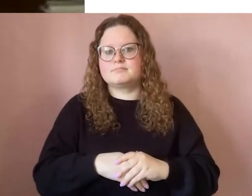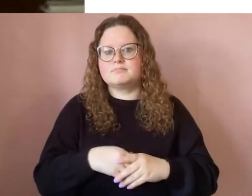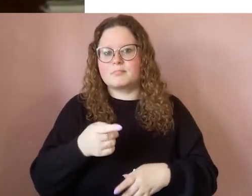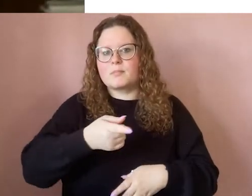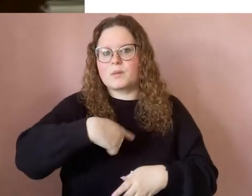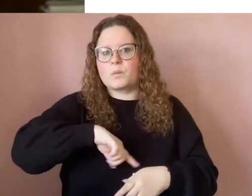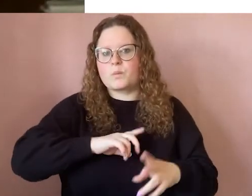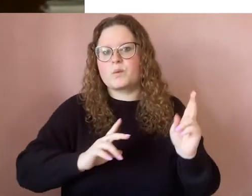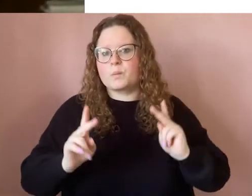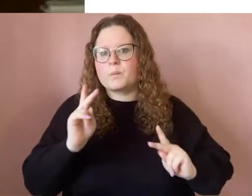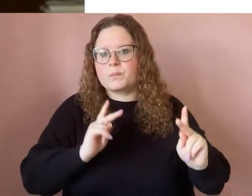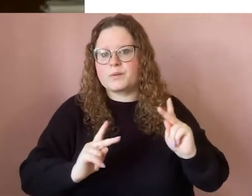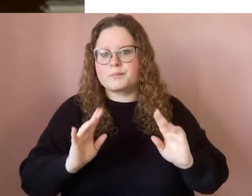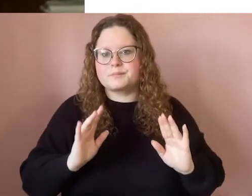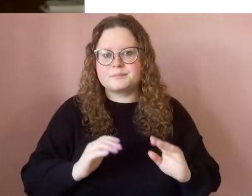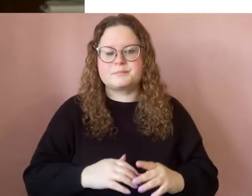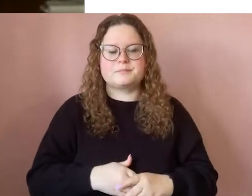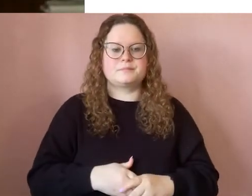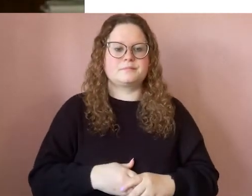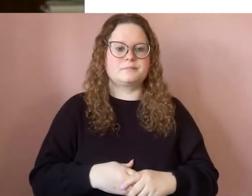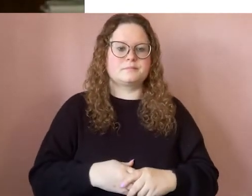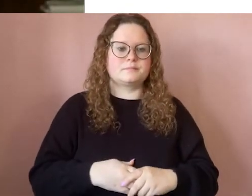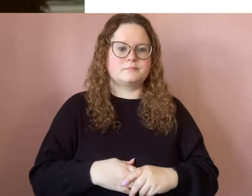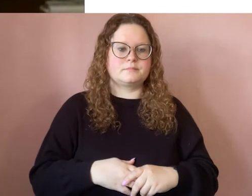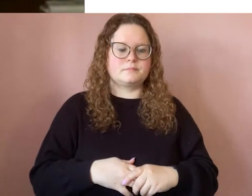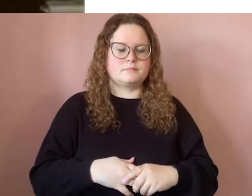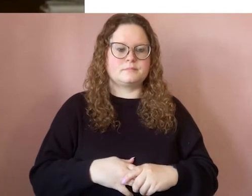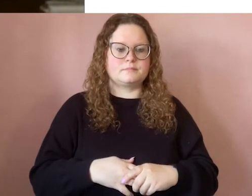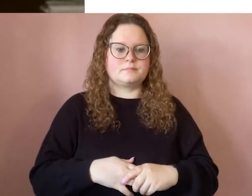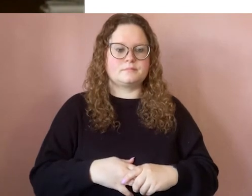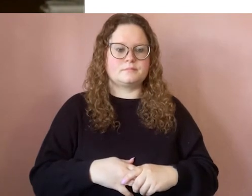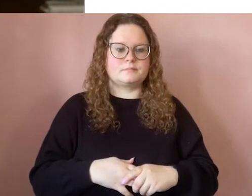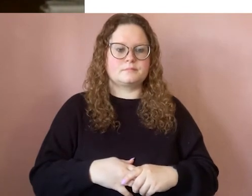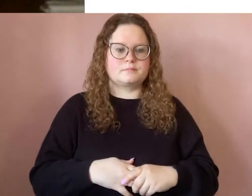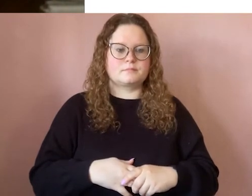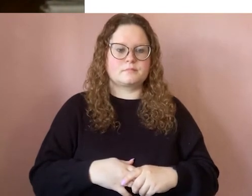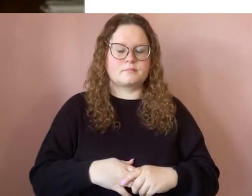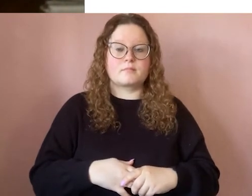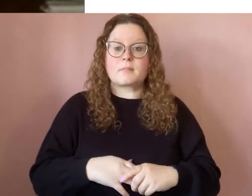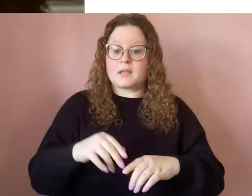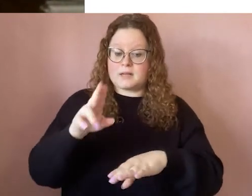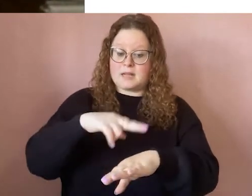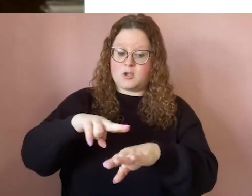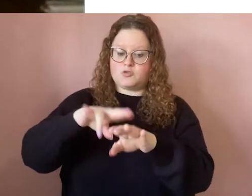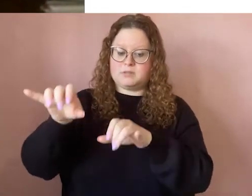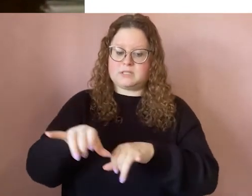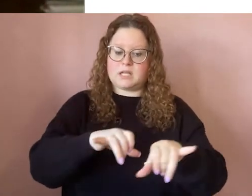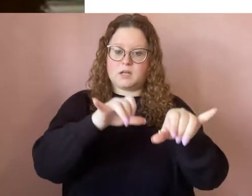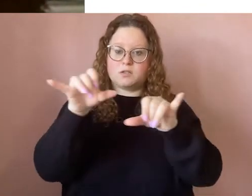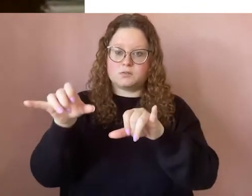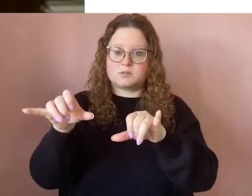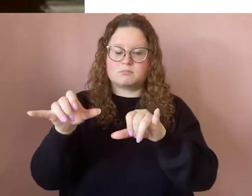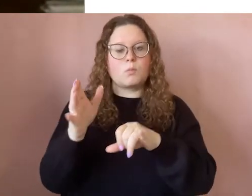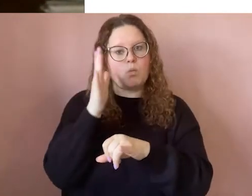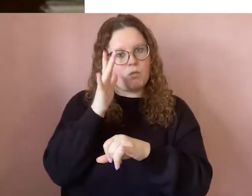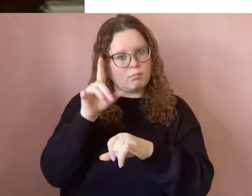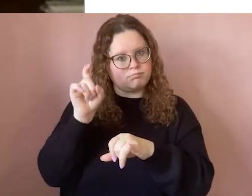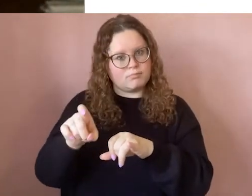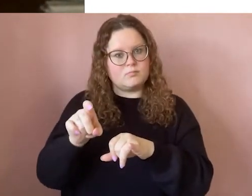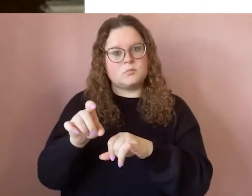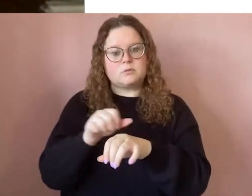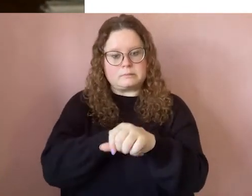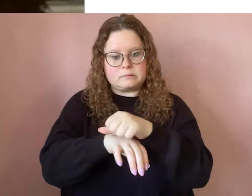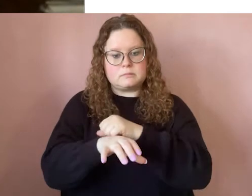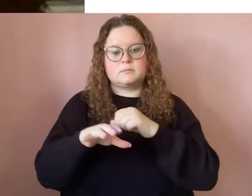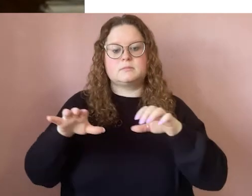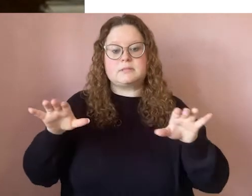the Government of Canada, and I'm pushing in other quarters, for a set of national standards